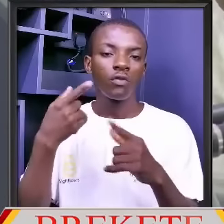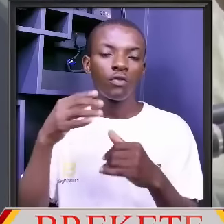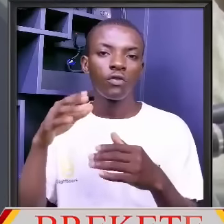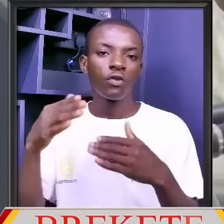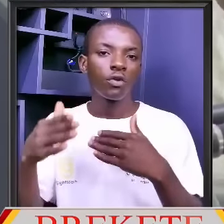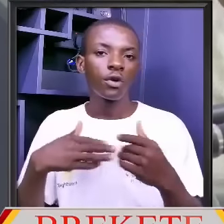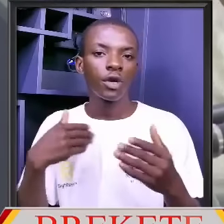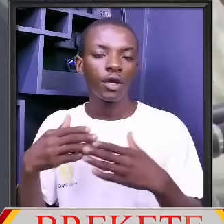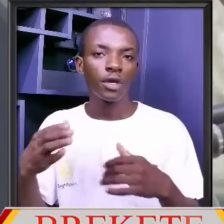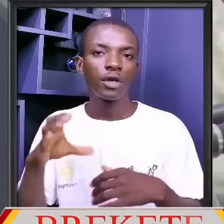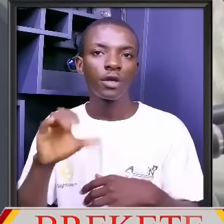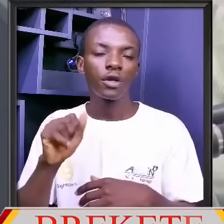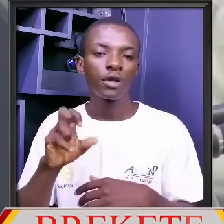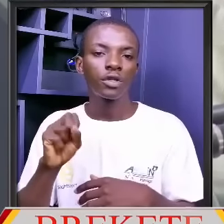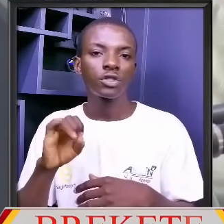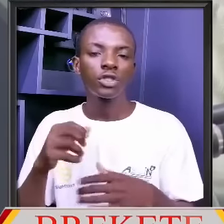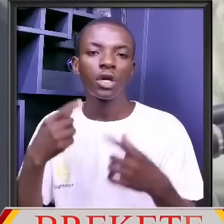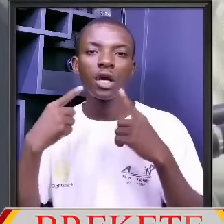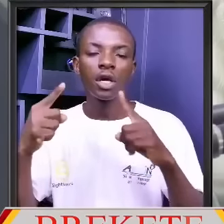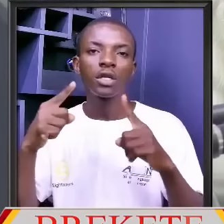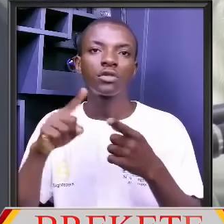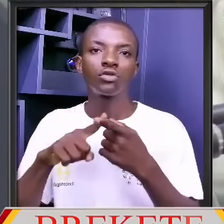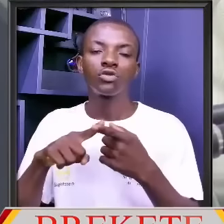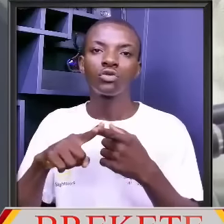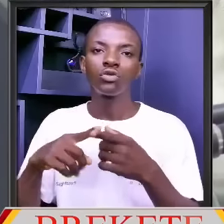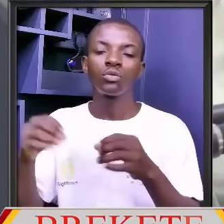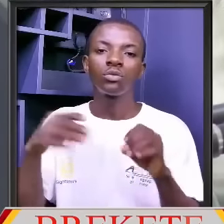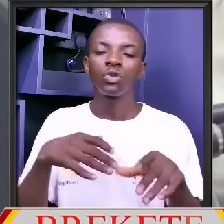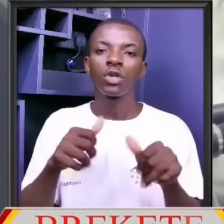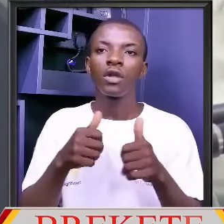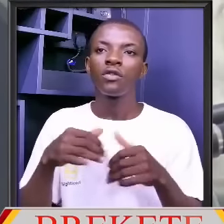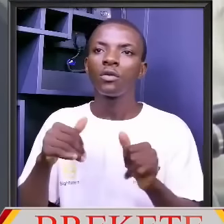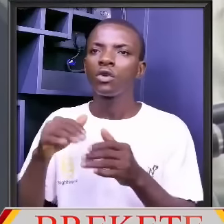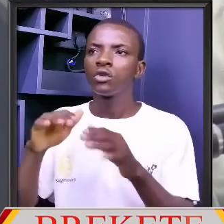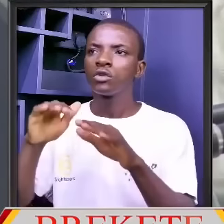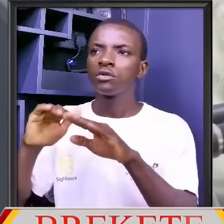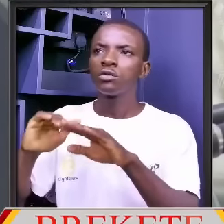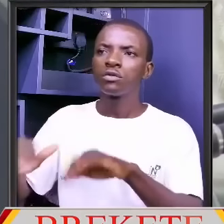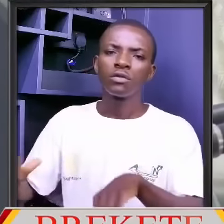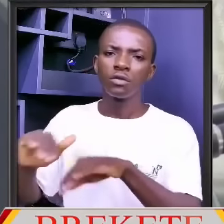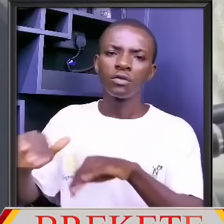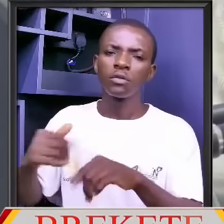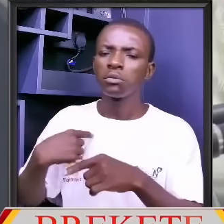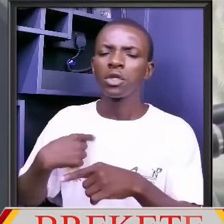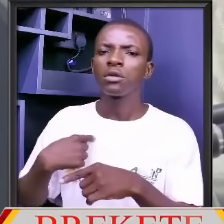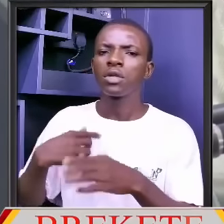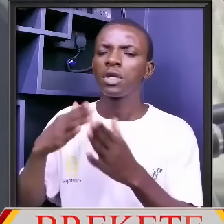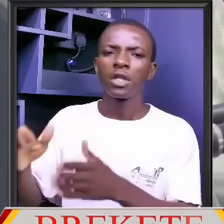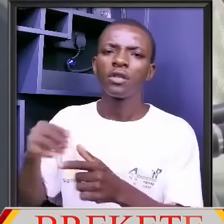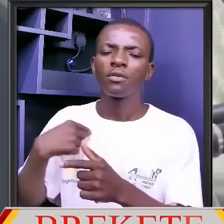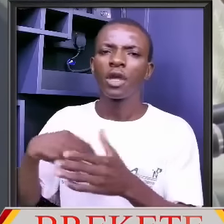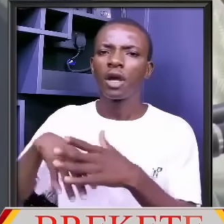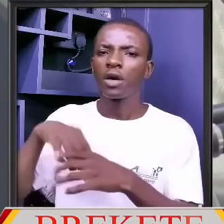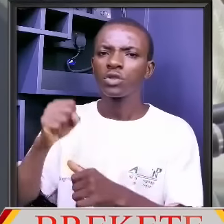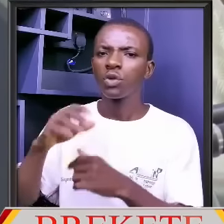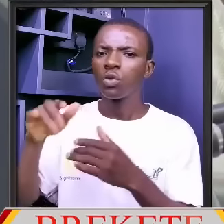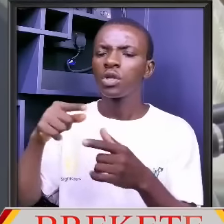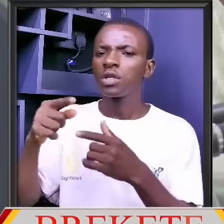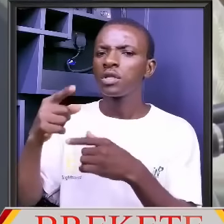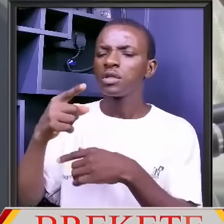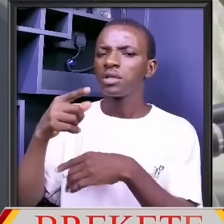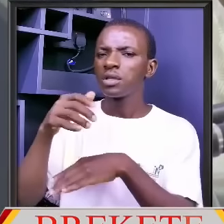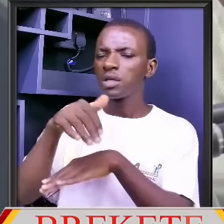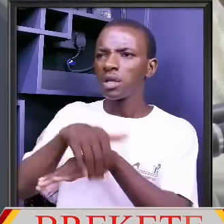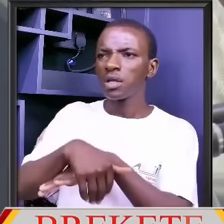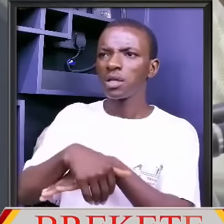case. So they can't announce, say make they not put me for house. So everybody can't they avoid you. They can't leave me. Where they can't